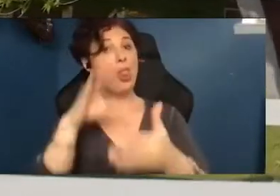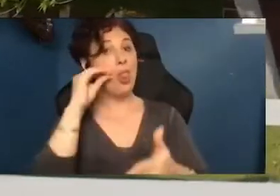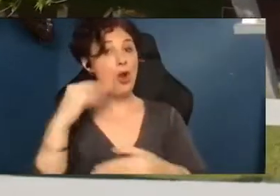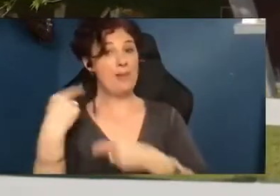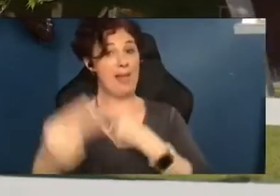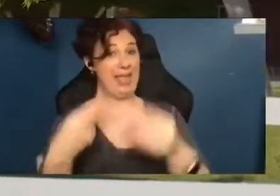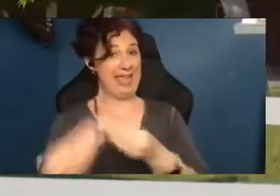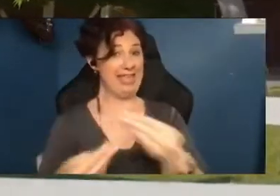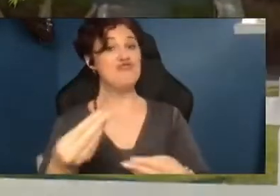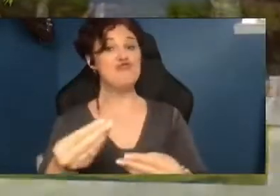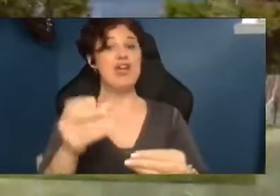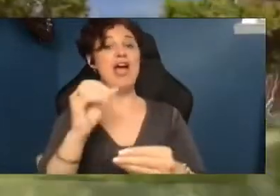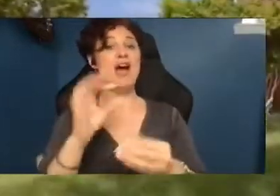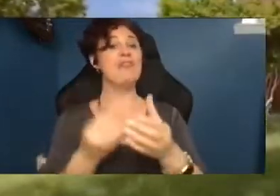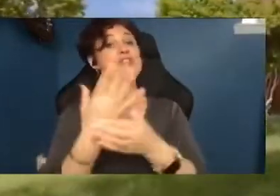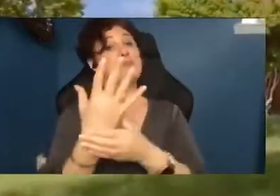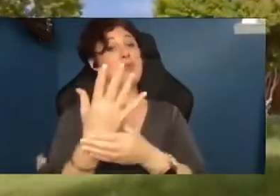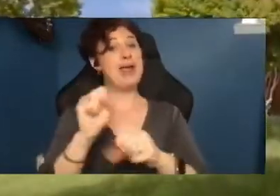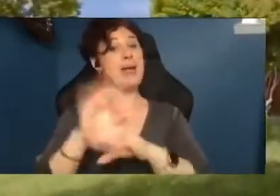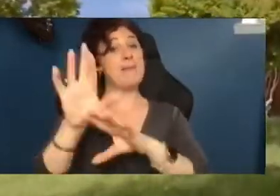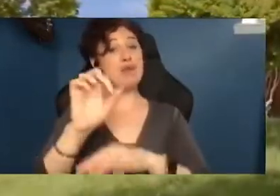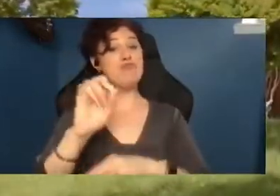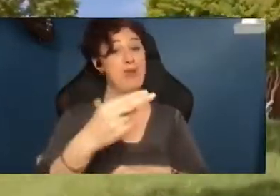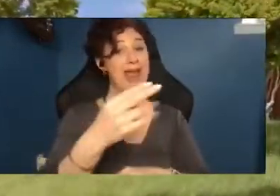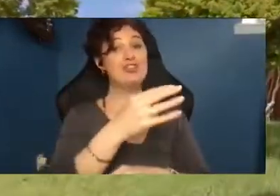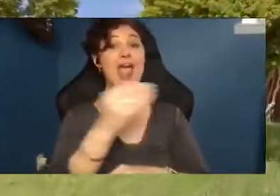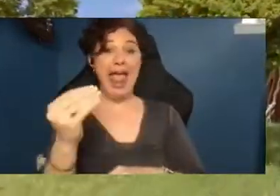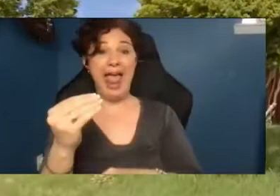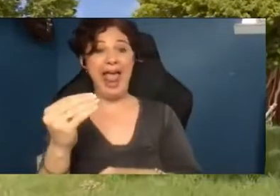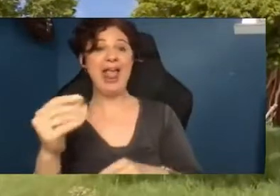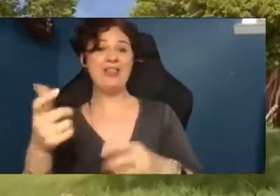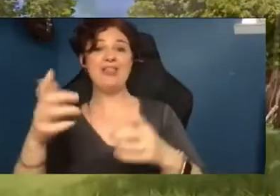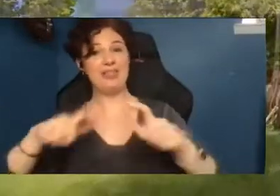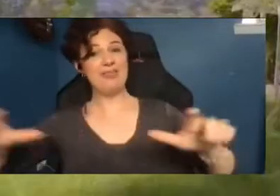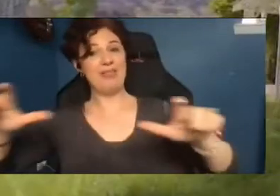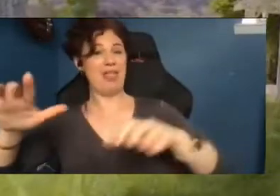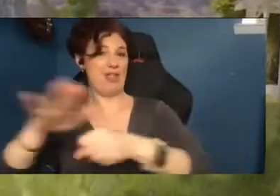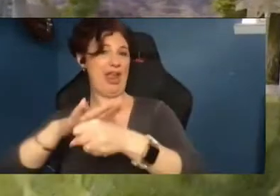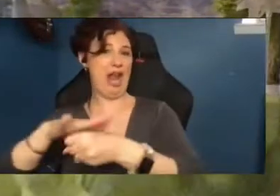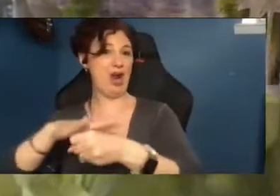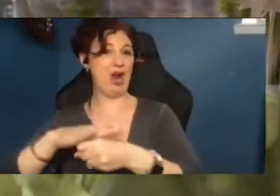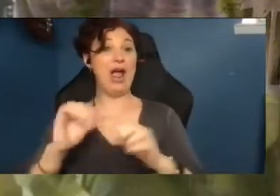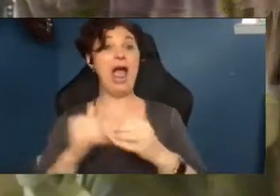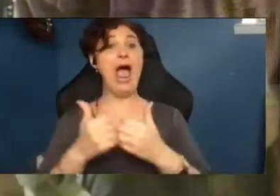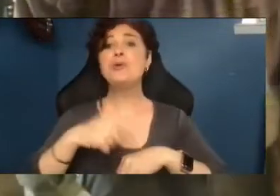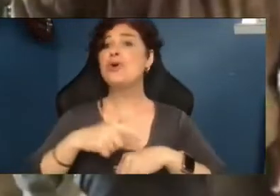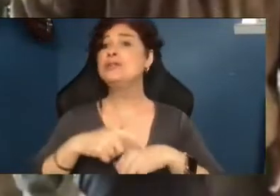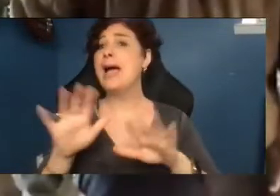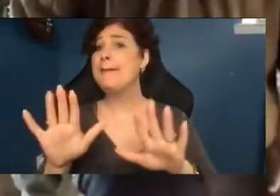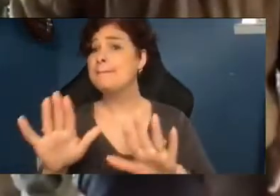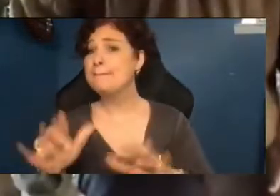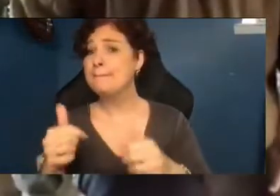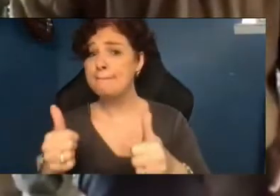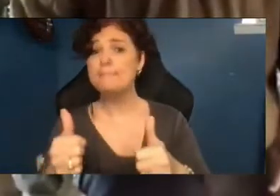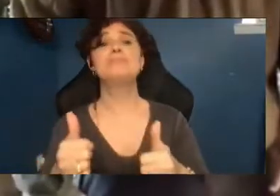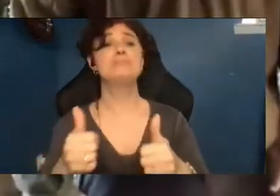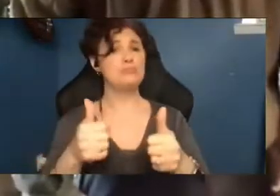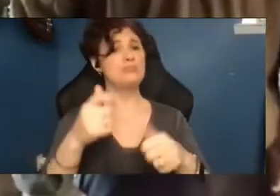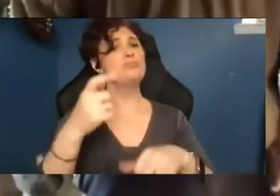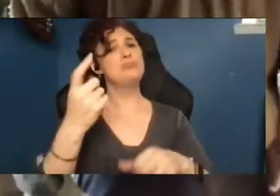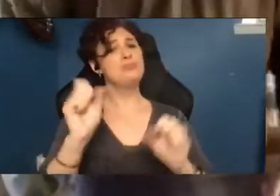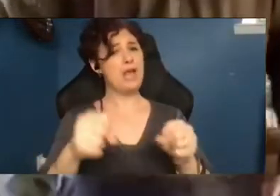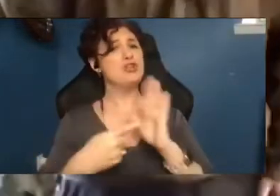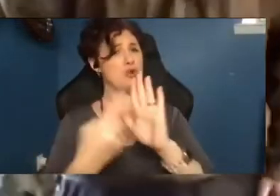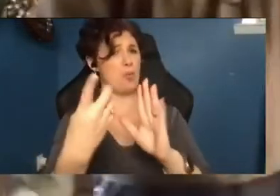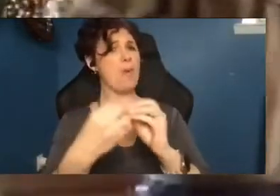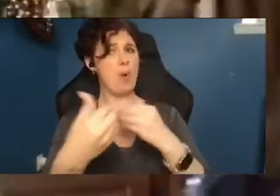of the Spring Mountain Ranch, as well as the greater area. How are we doing on time, Dr. Bondi? We have time if you want to show one more room